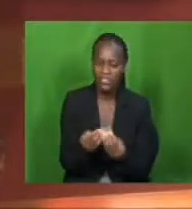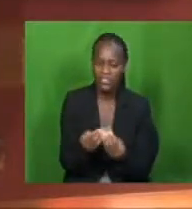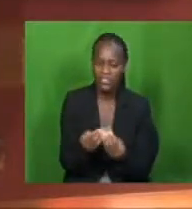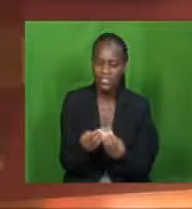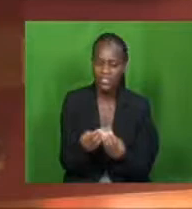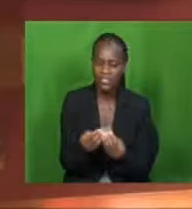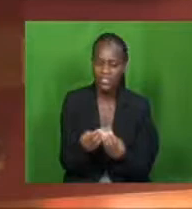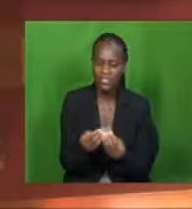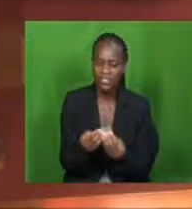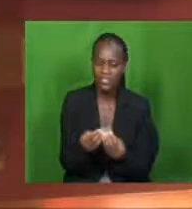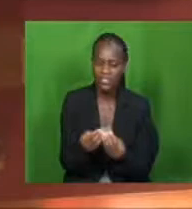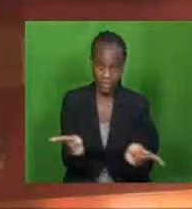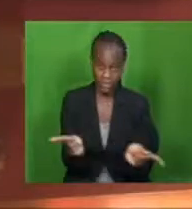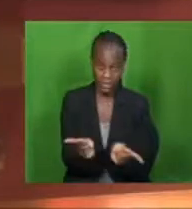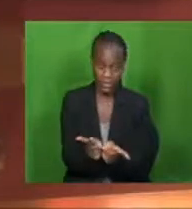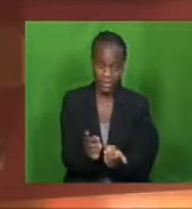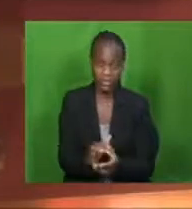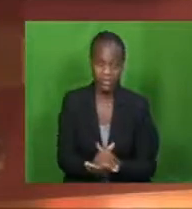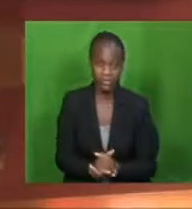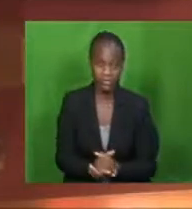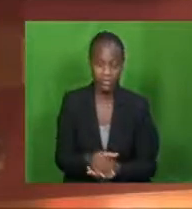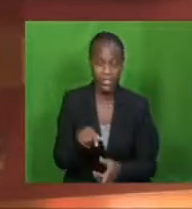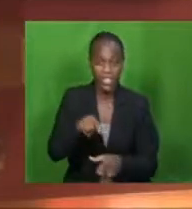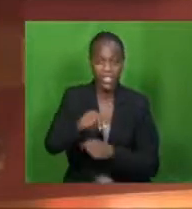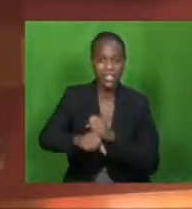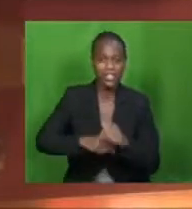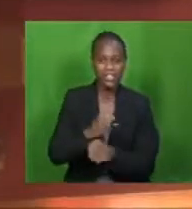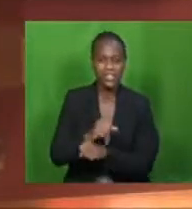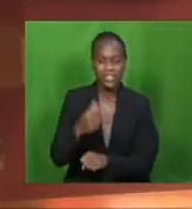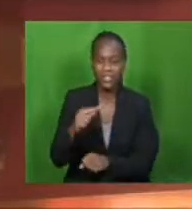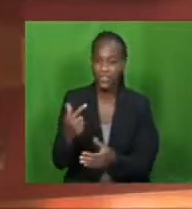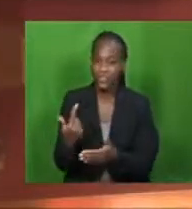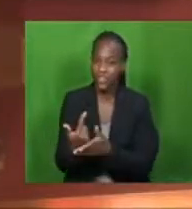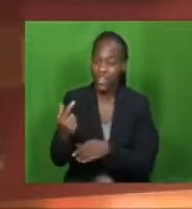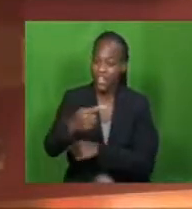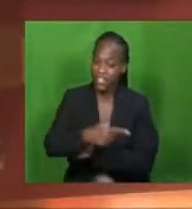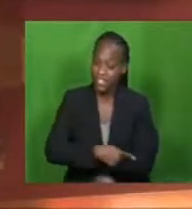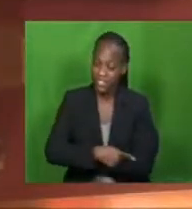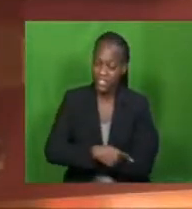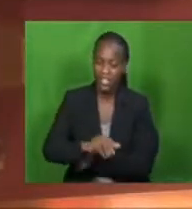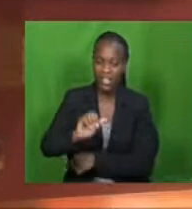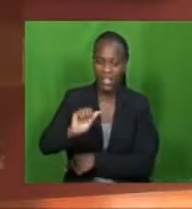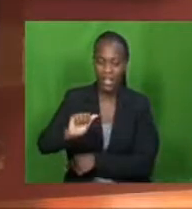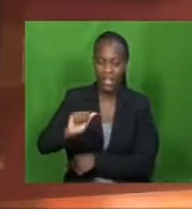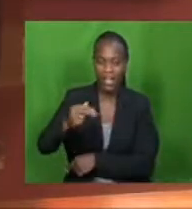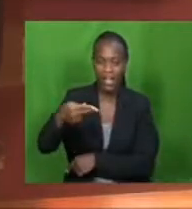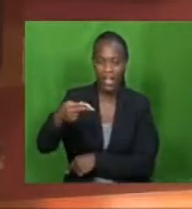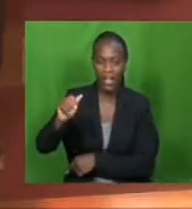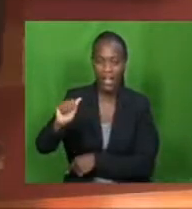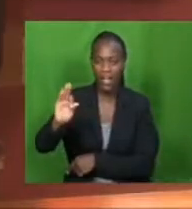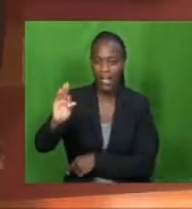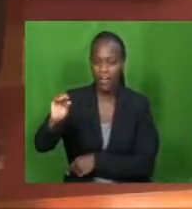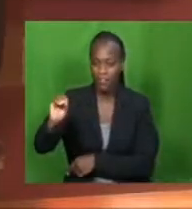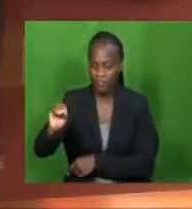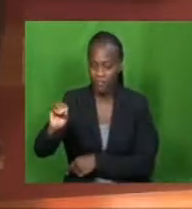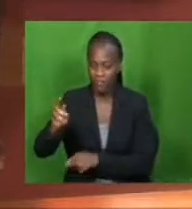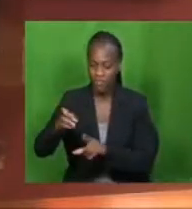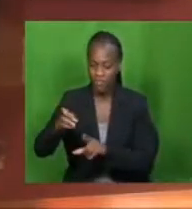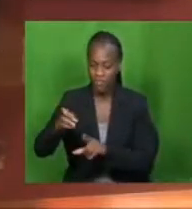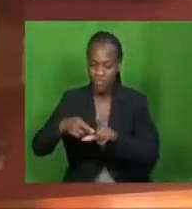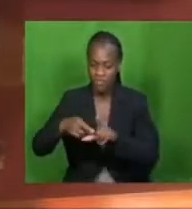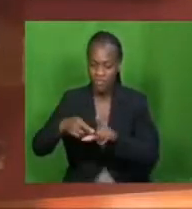Mr. Speaker, this year's Green Ghana Day, Ahafo region is expected to plant 1 million